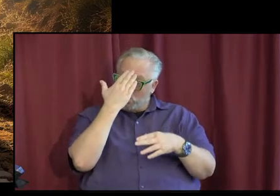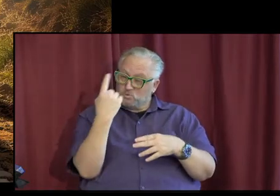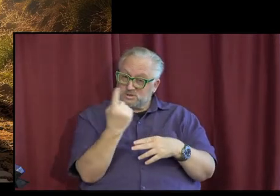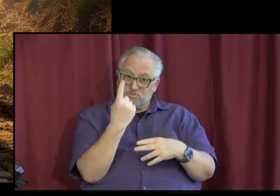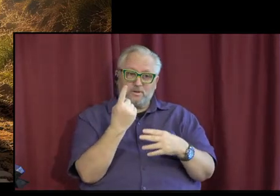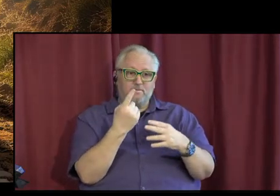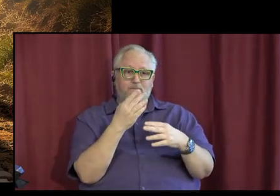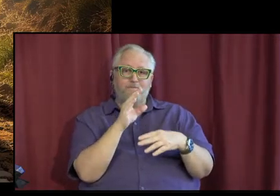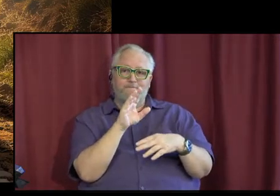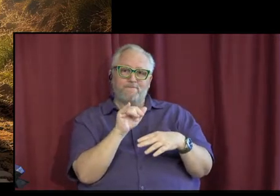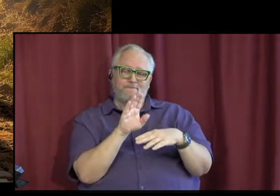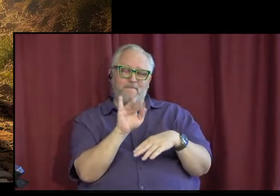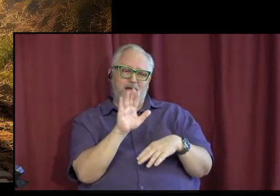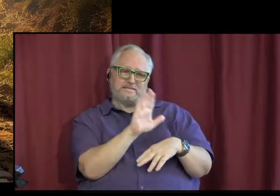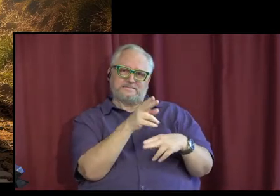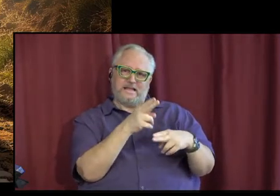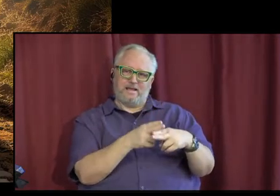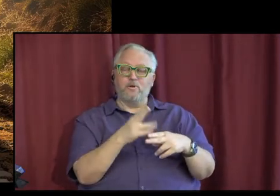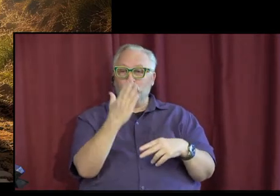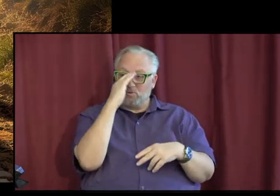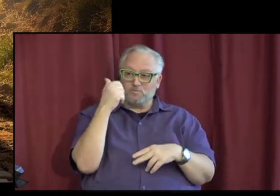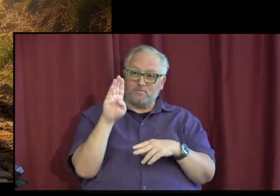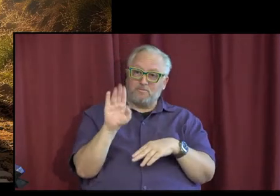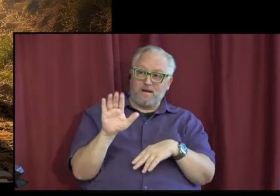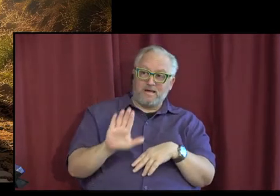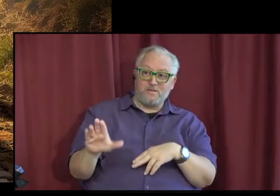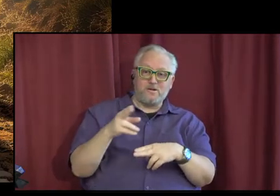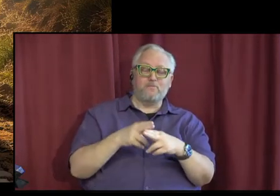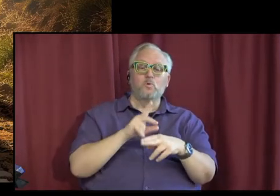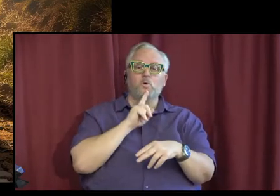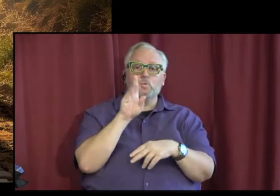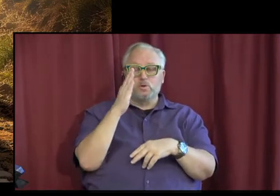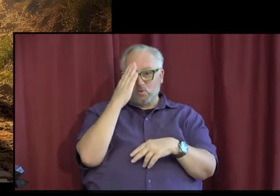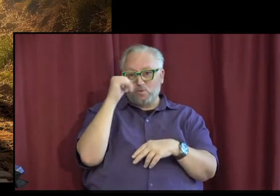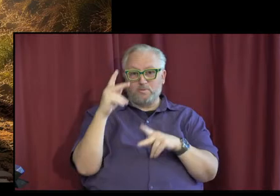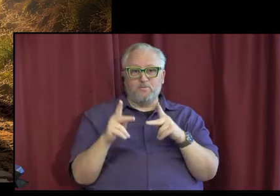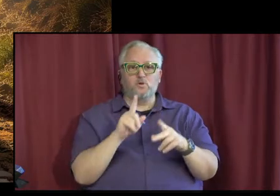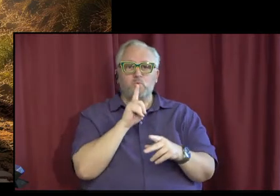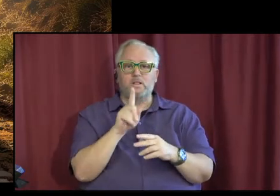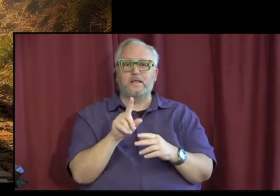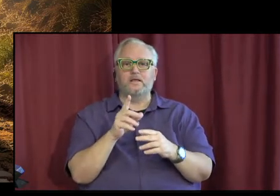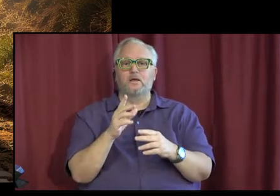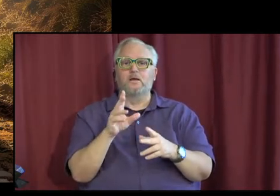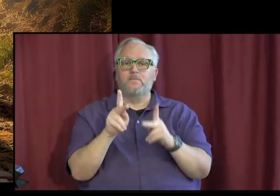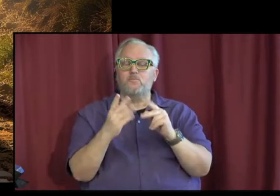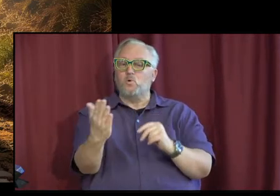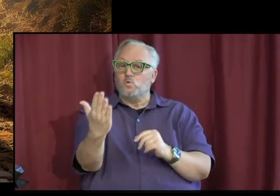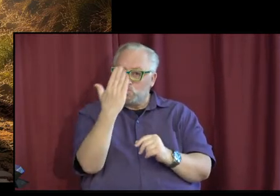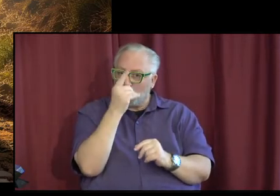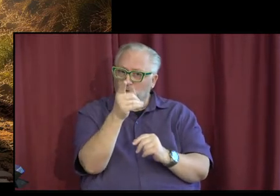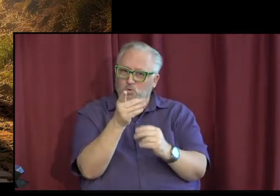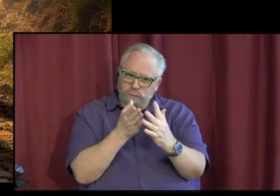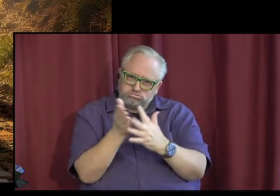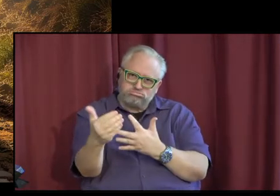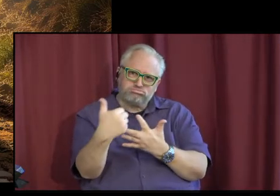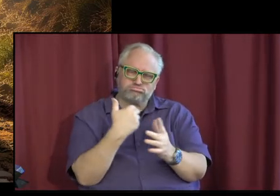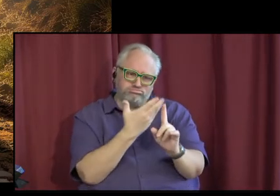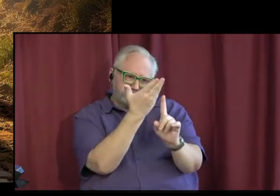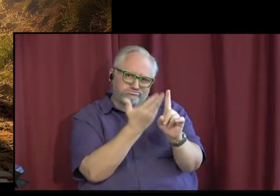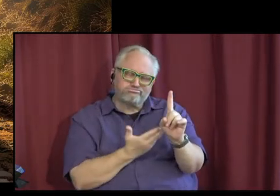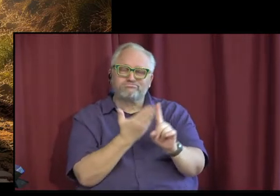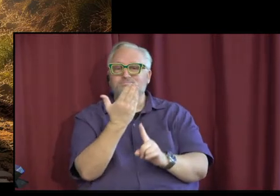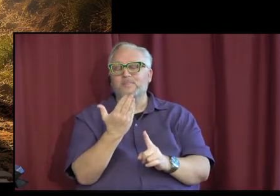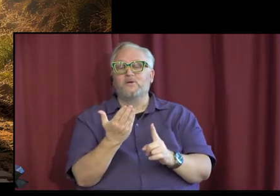to know others by name. To truly know others and be truly known. To forgive and